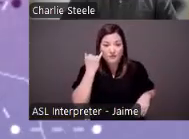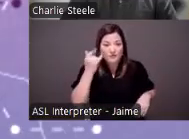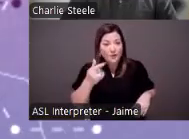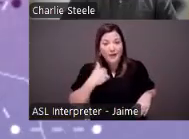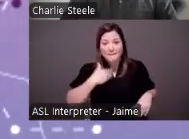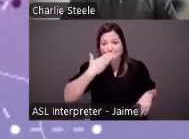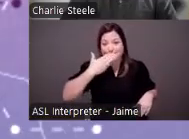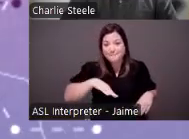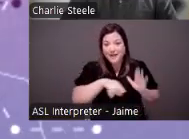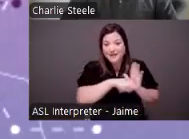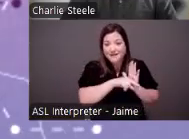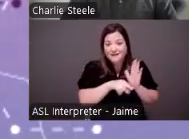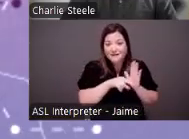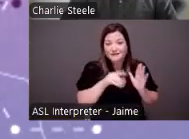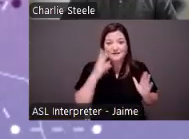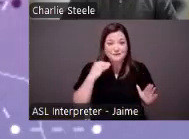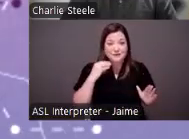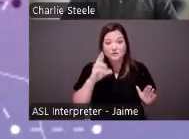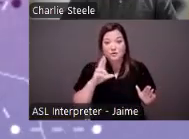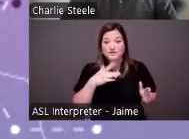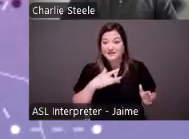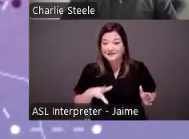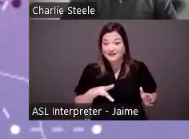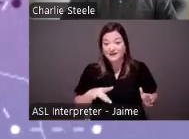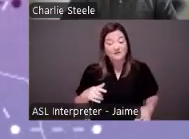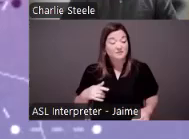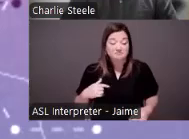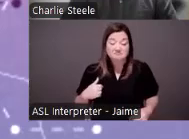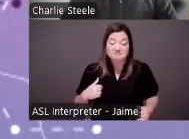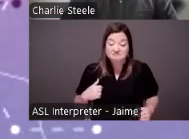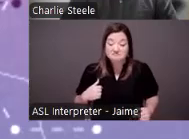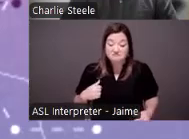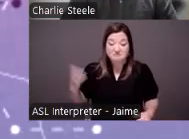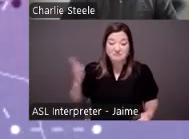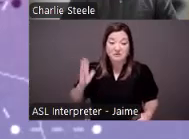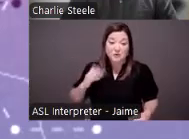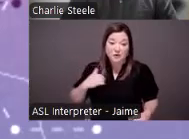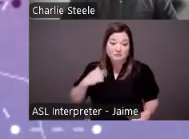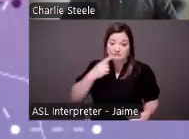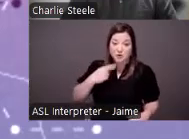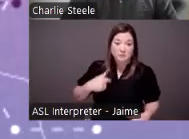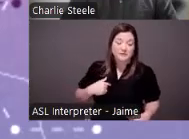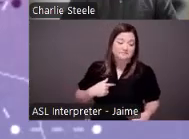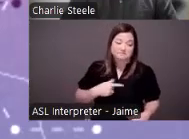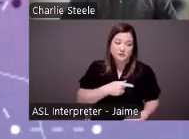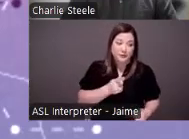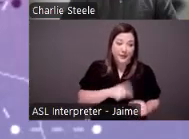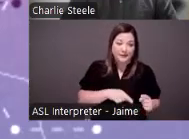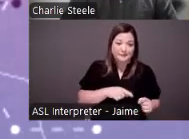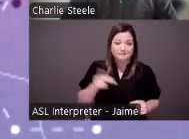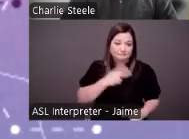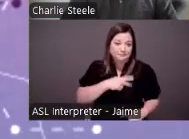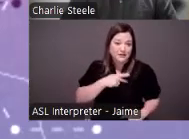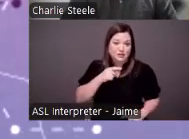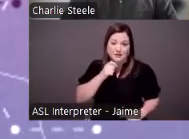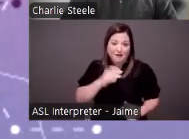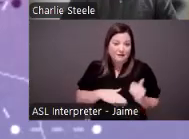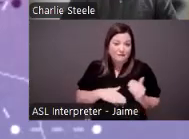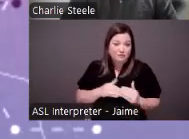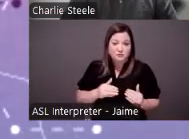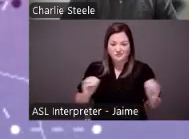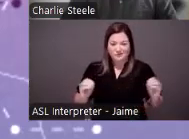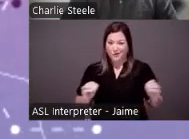this is something sensitive, I've been told you can't be in this encounter because the patient doesn't feel comfortable. There are no hard feelings